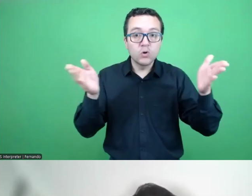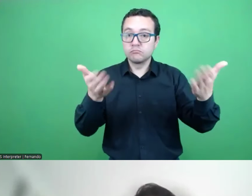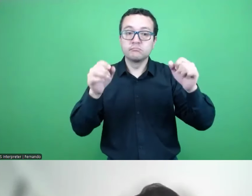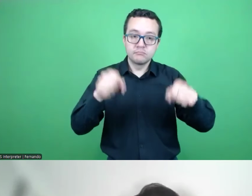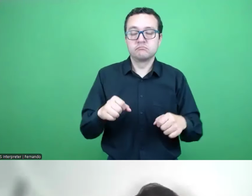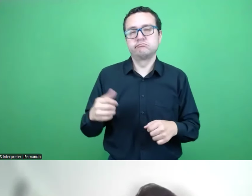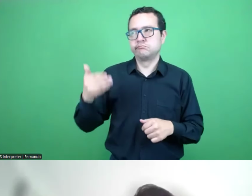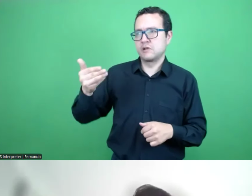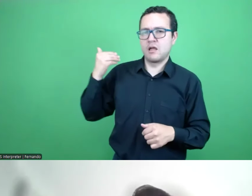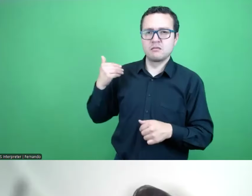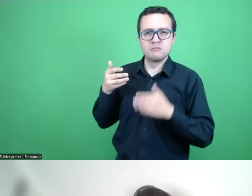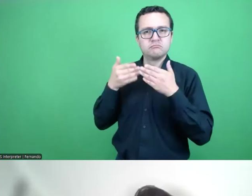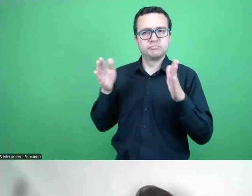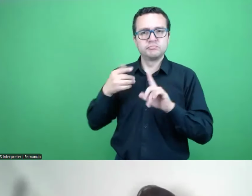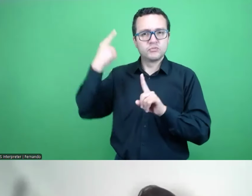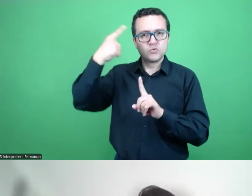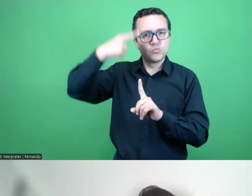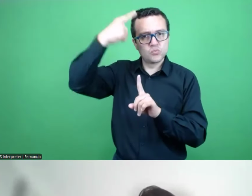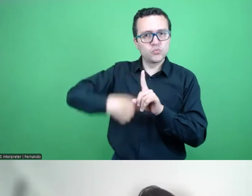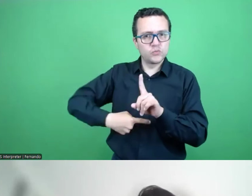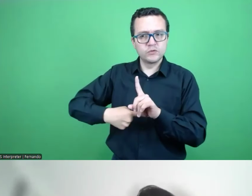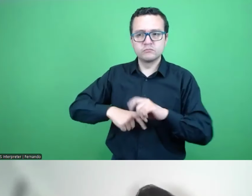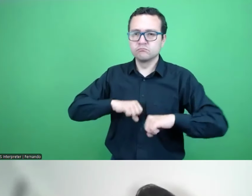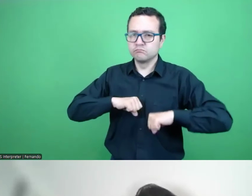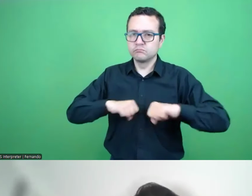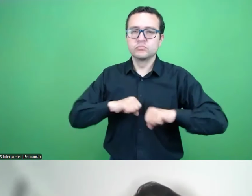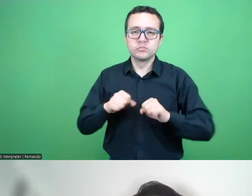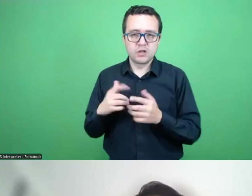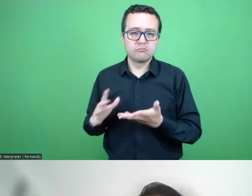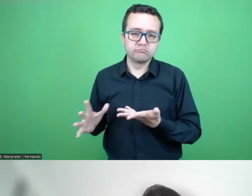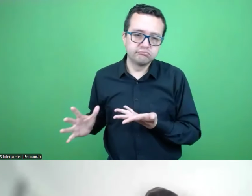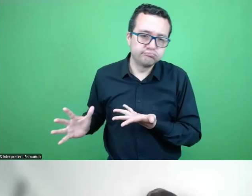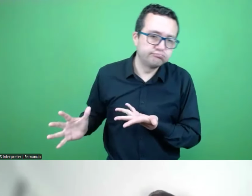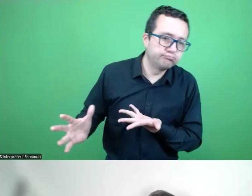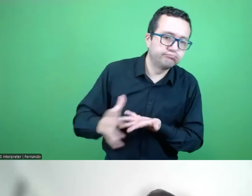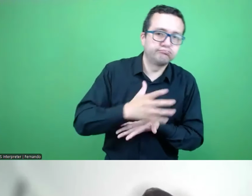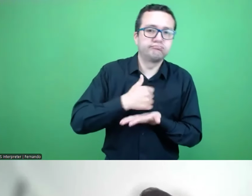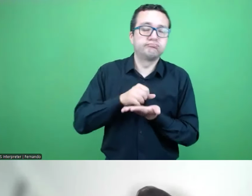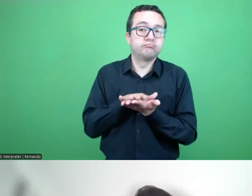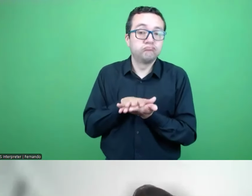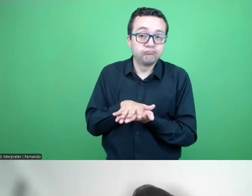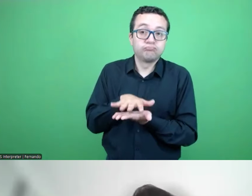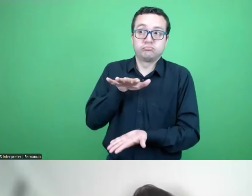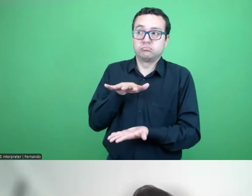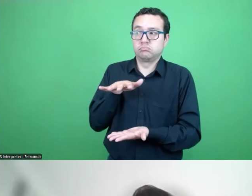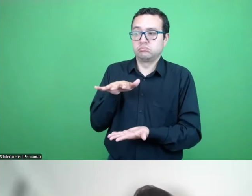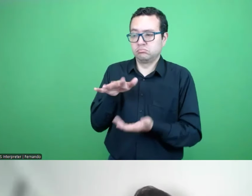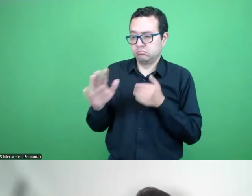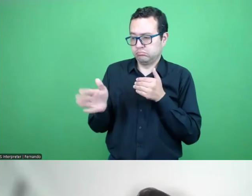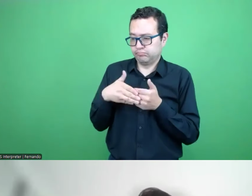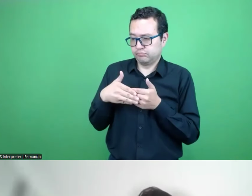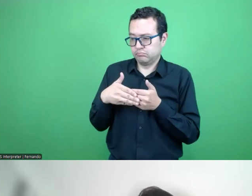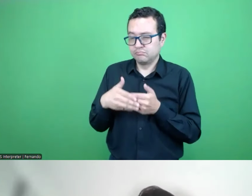almost 3,000 nominations, which is great, but we are, of course, going through all of the nominations